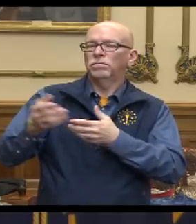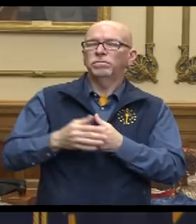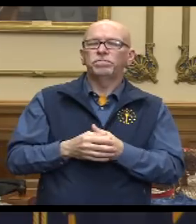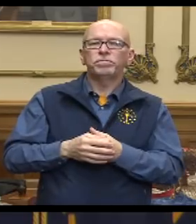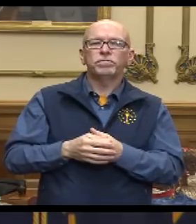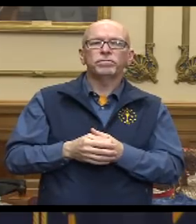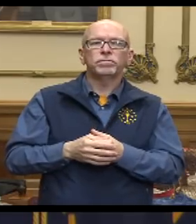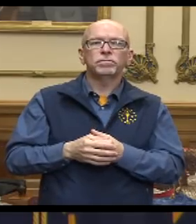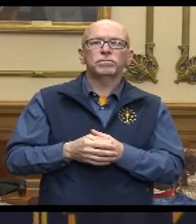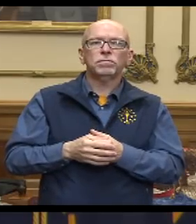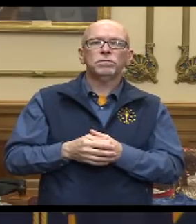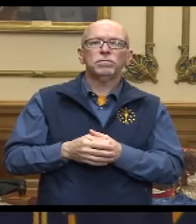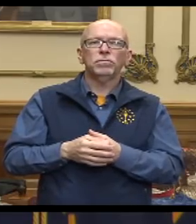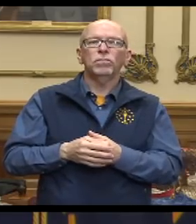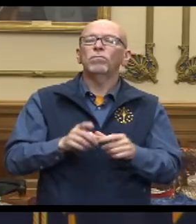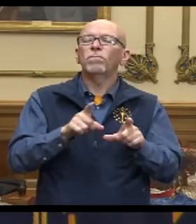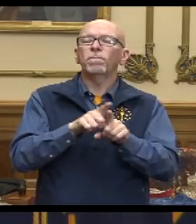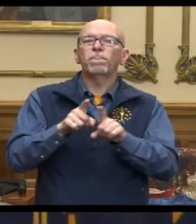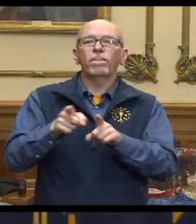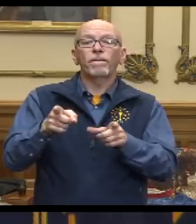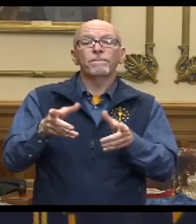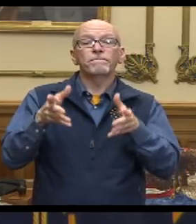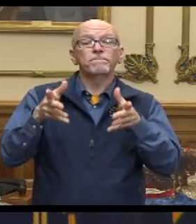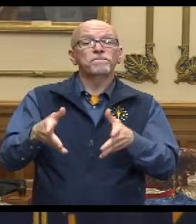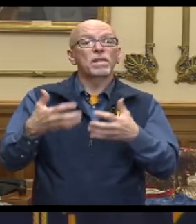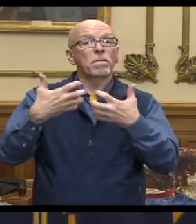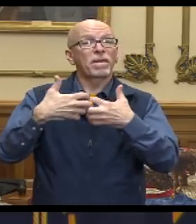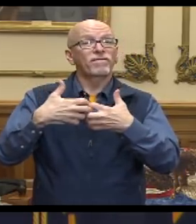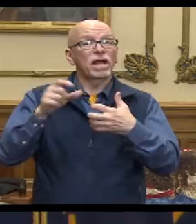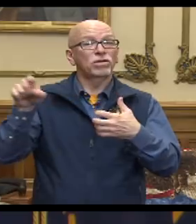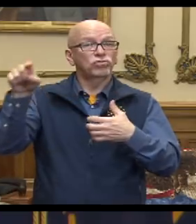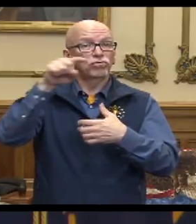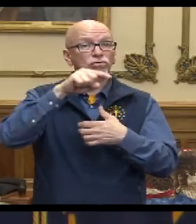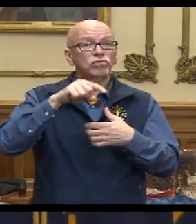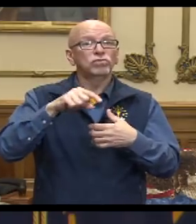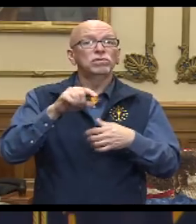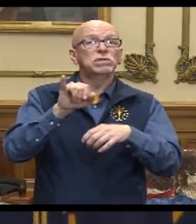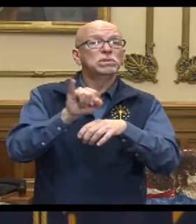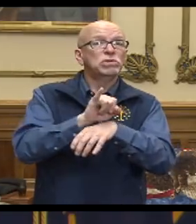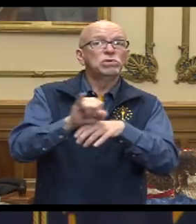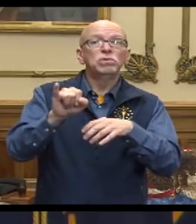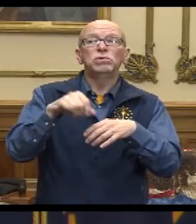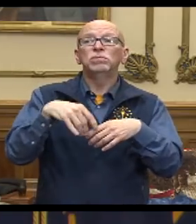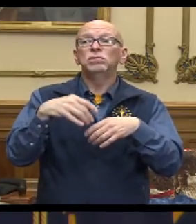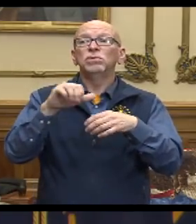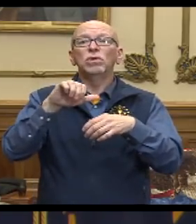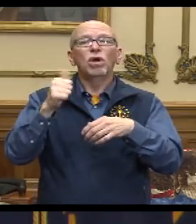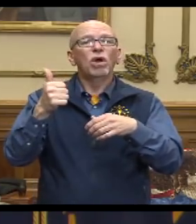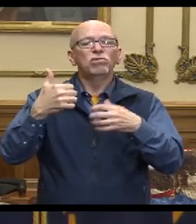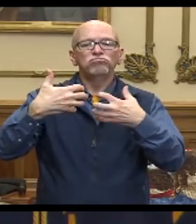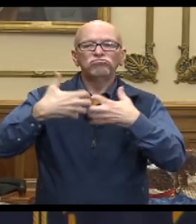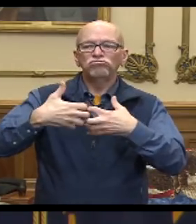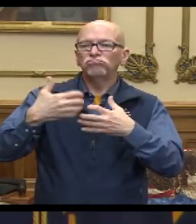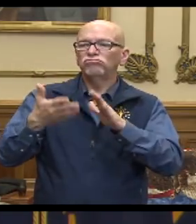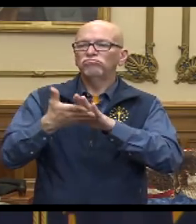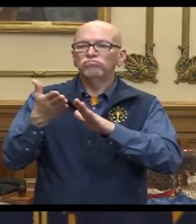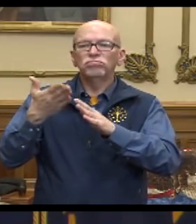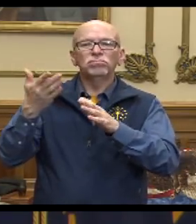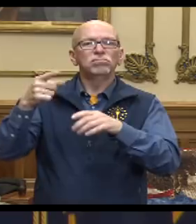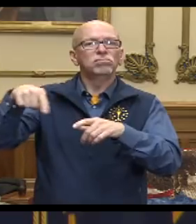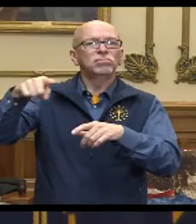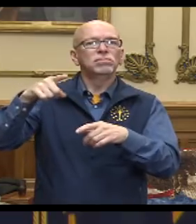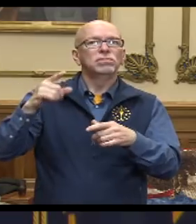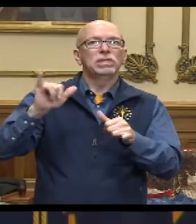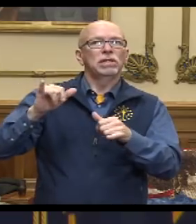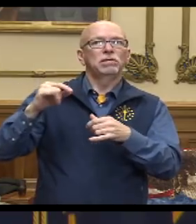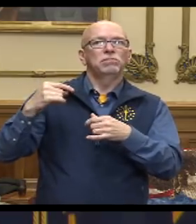In addition, the remaining manufacturers, industrial, and other infrastructure operations that had